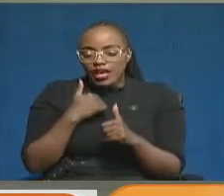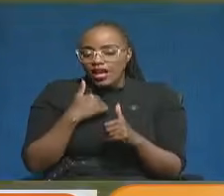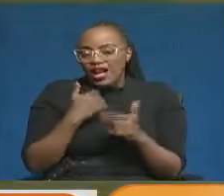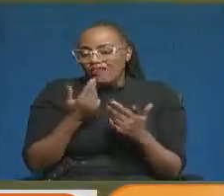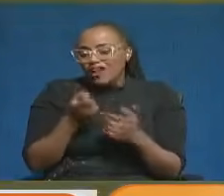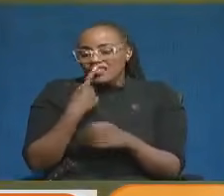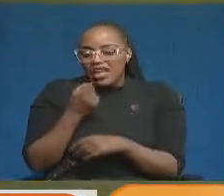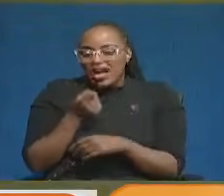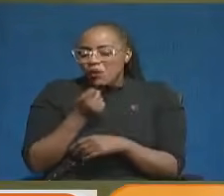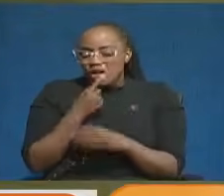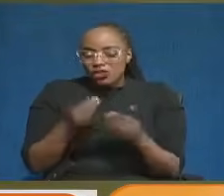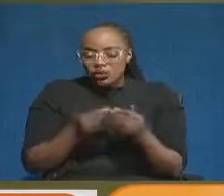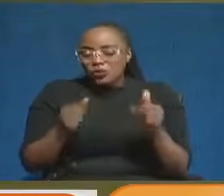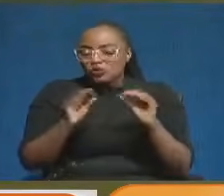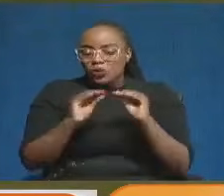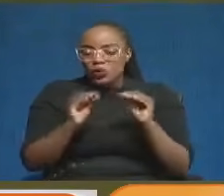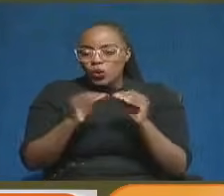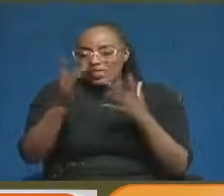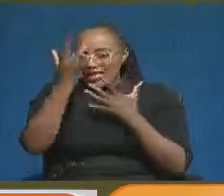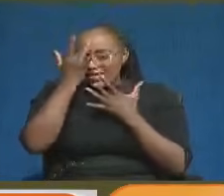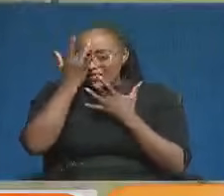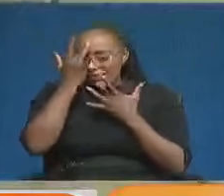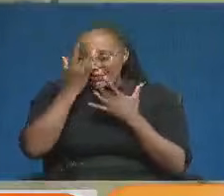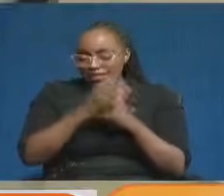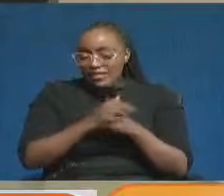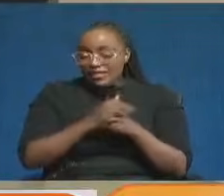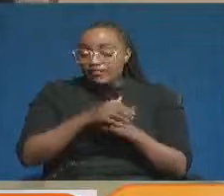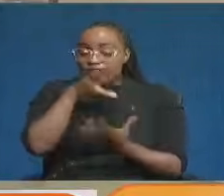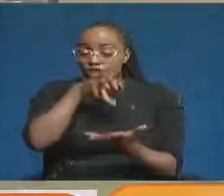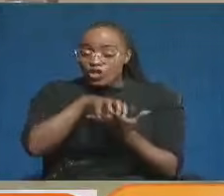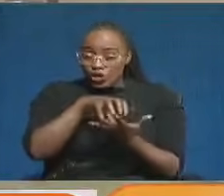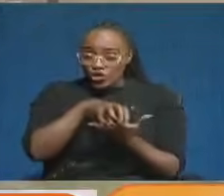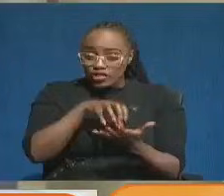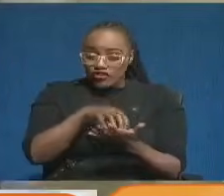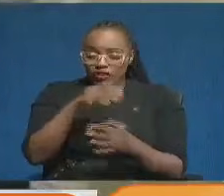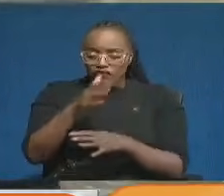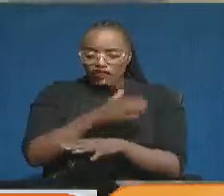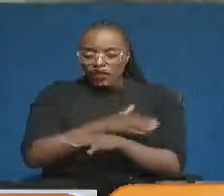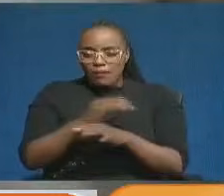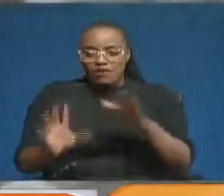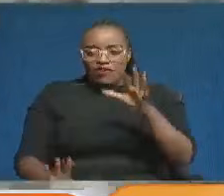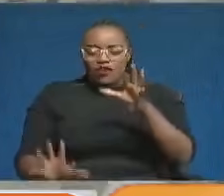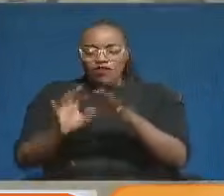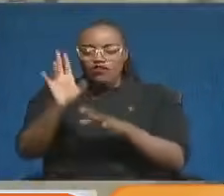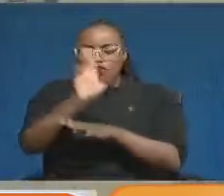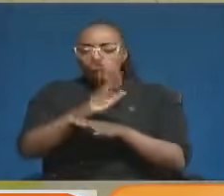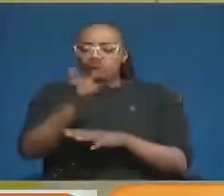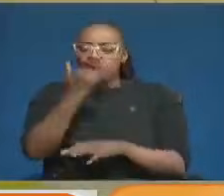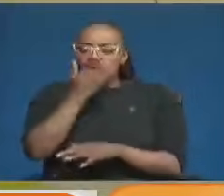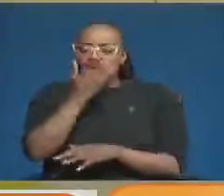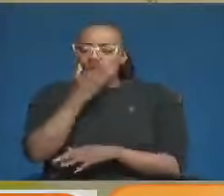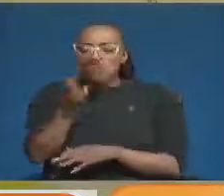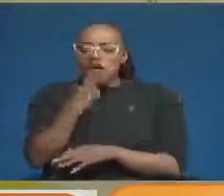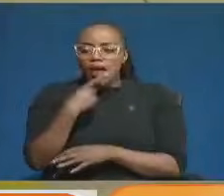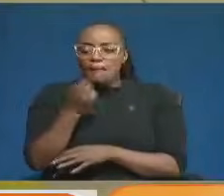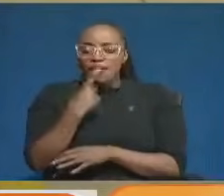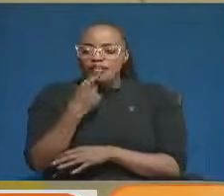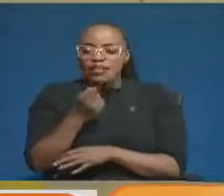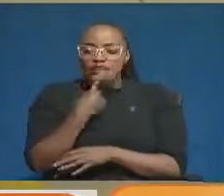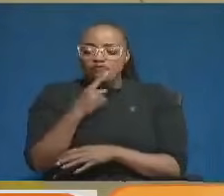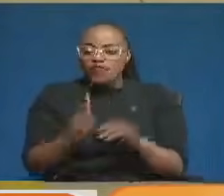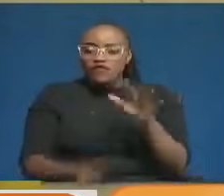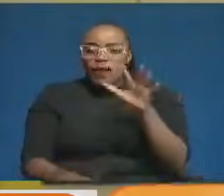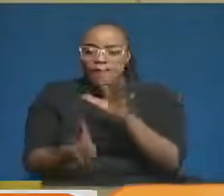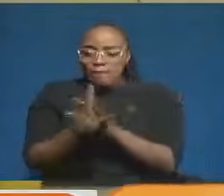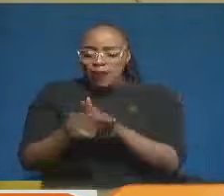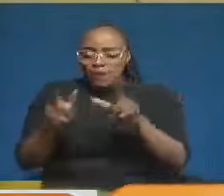prescribed drugs. The condition, once largely linked to misuse of medication, is now emerging